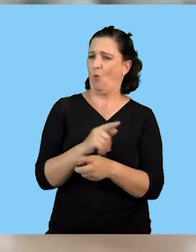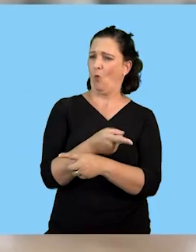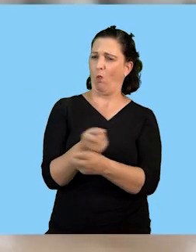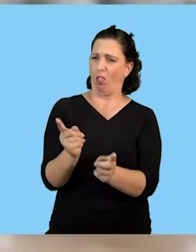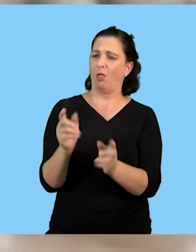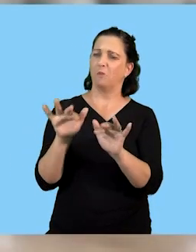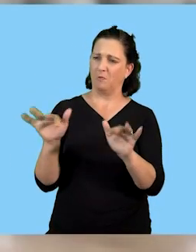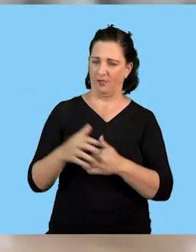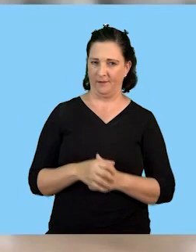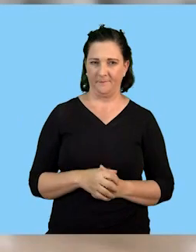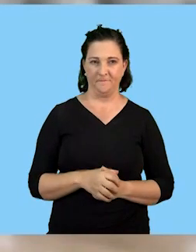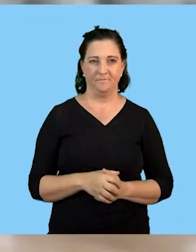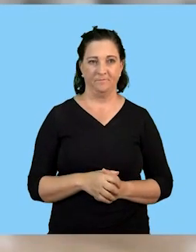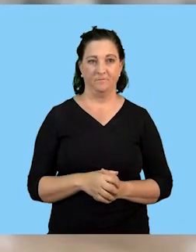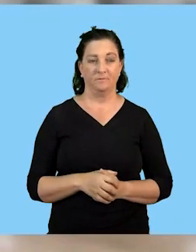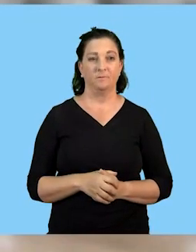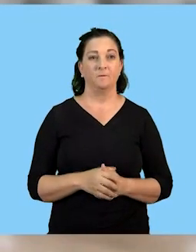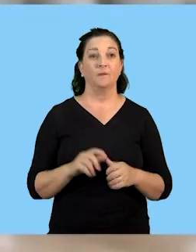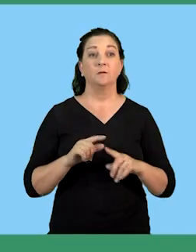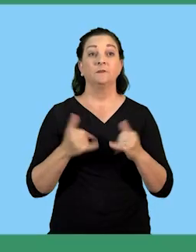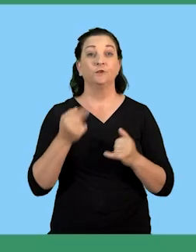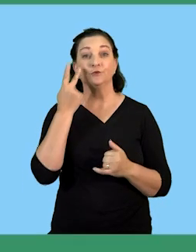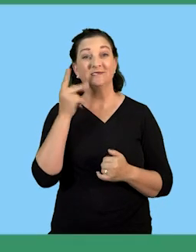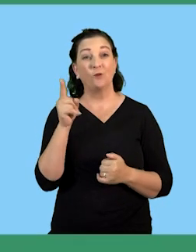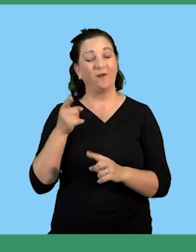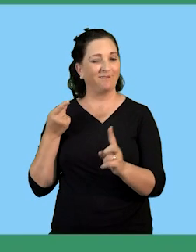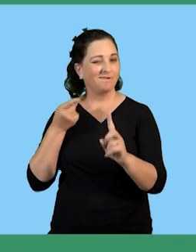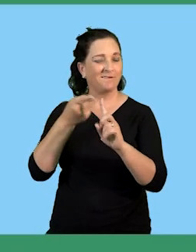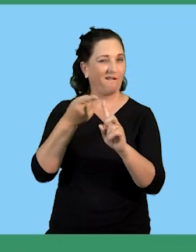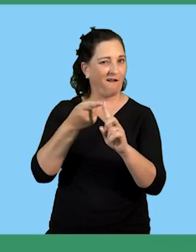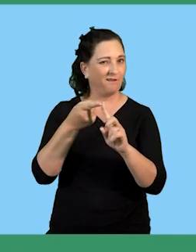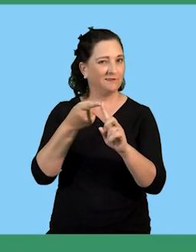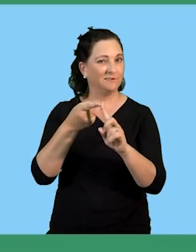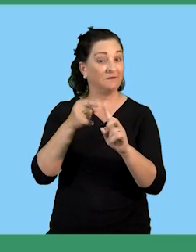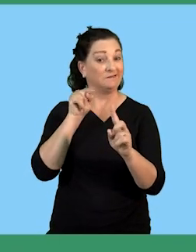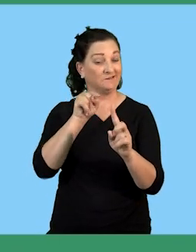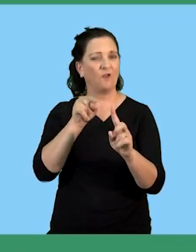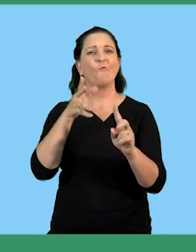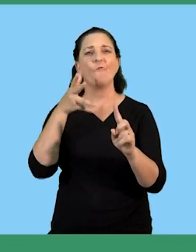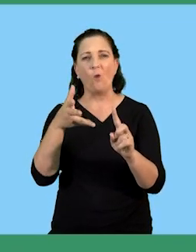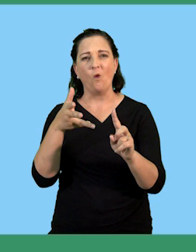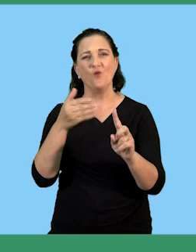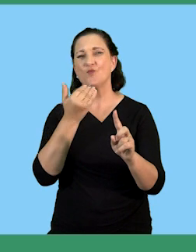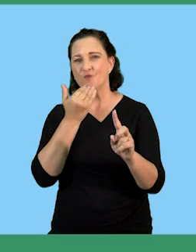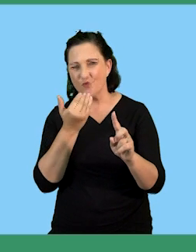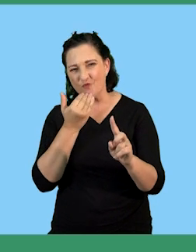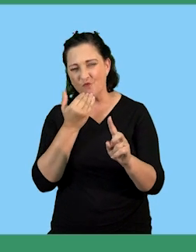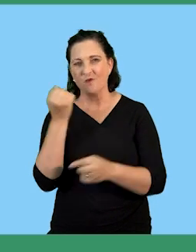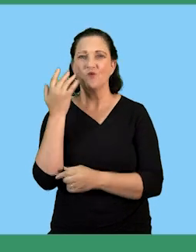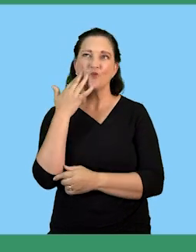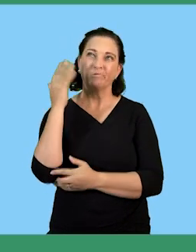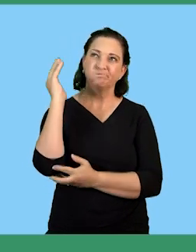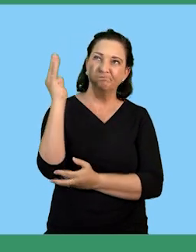it's all those people. He inquired about the target market that the presentation is intended for.